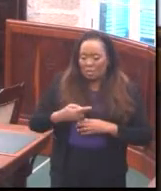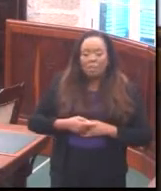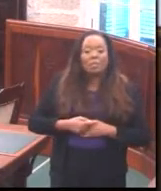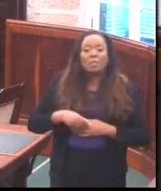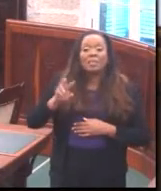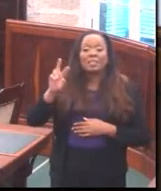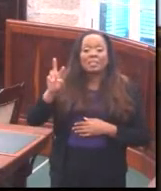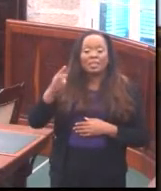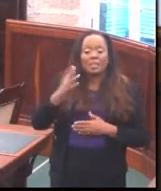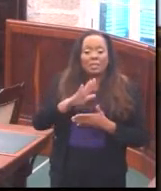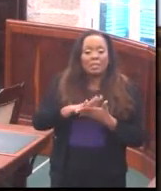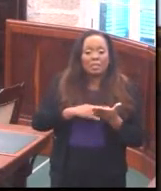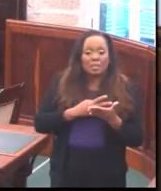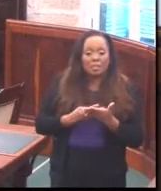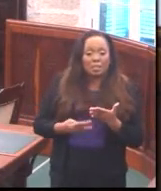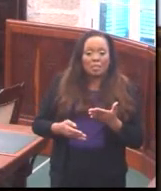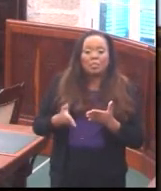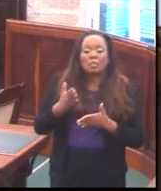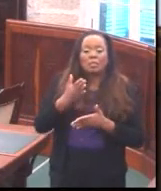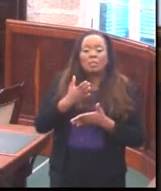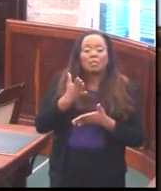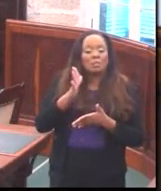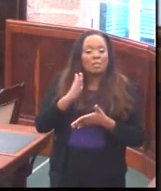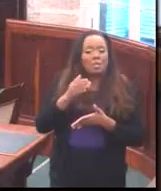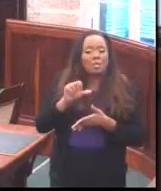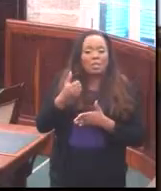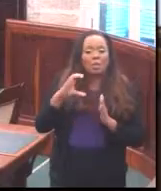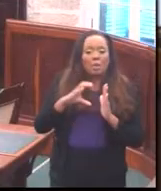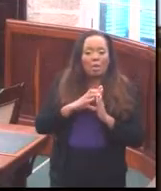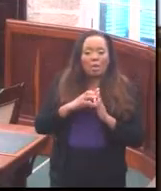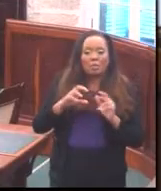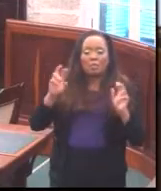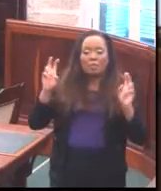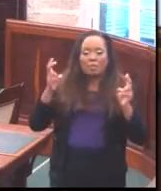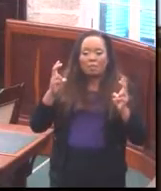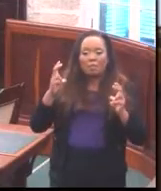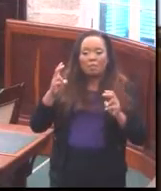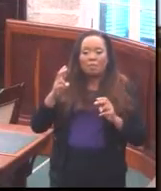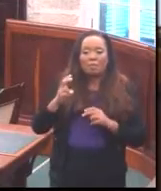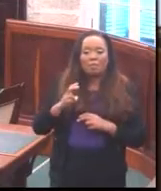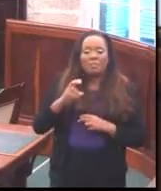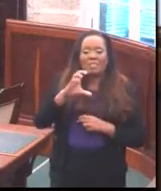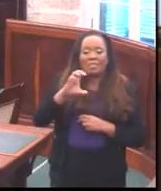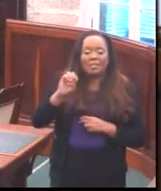okay, paragraph 6.1, the words, "our chief executive officer" were deleted.